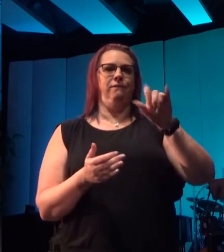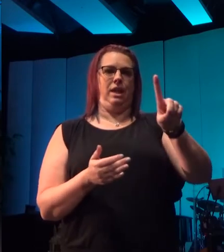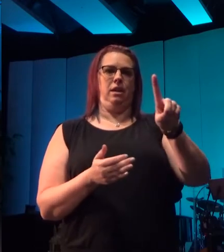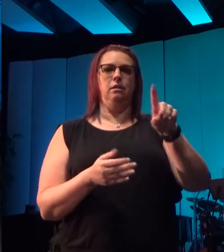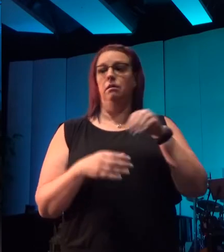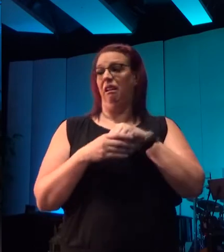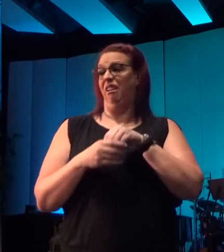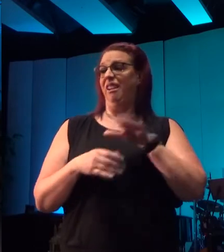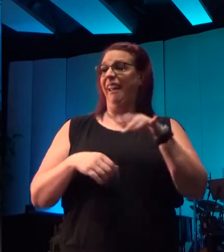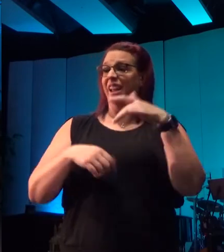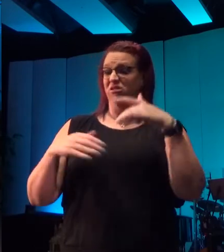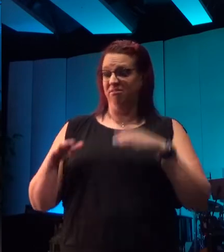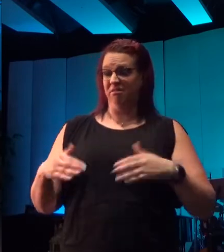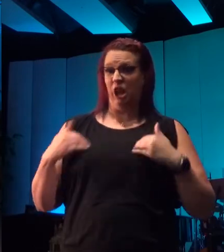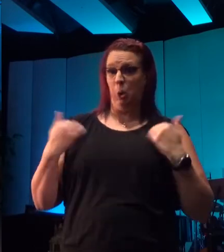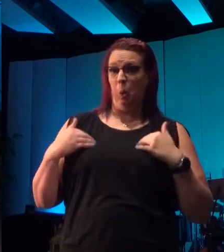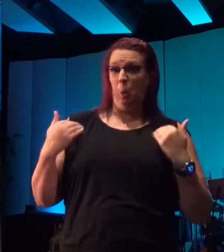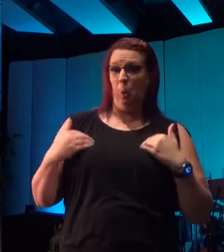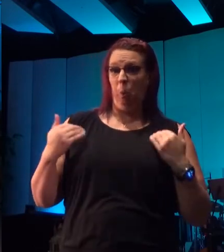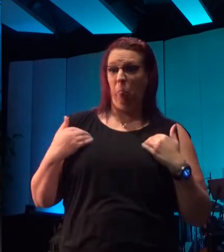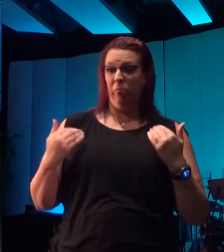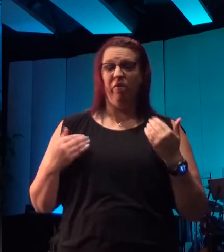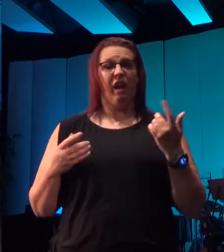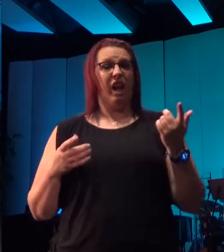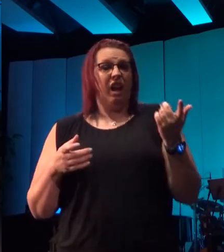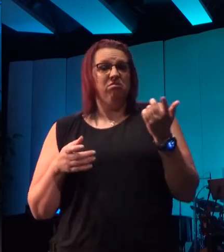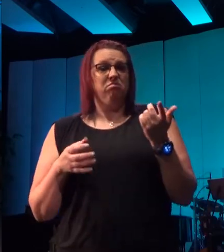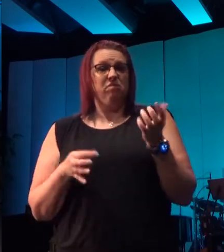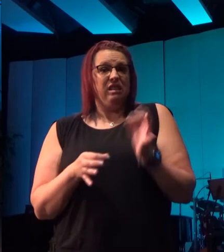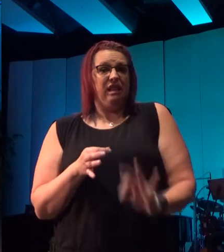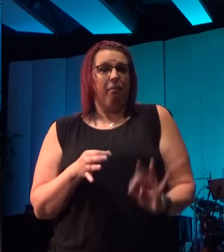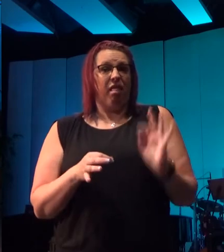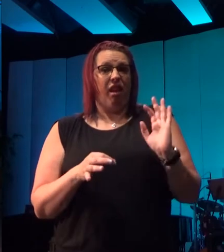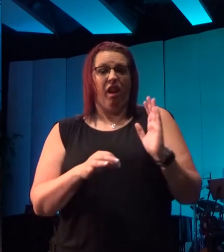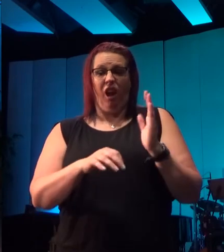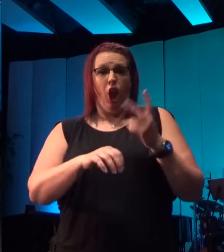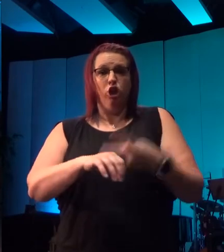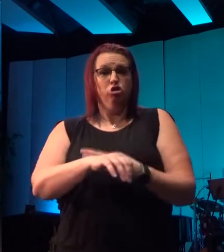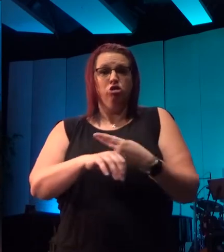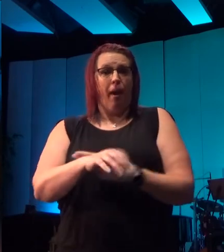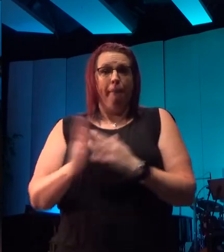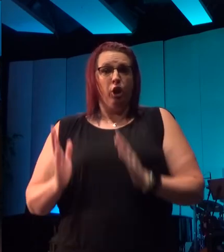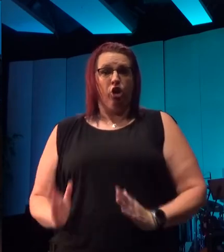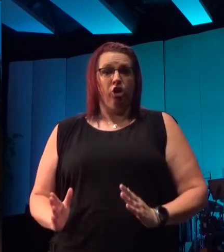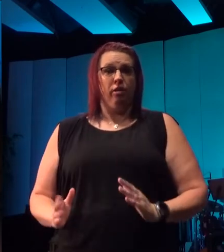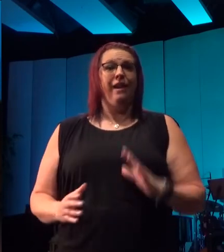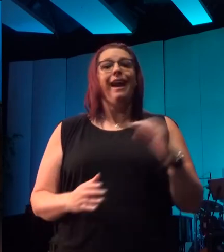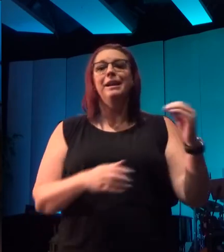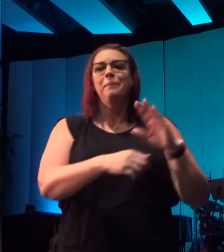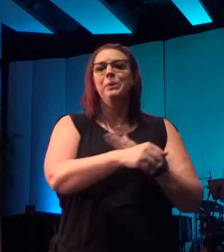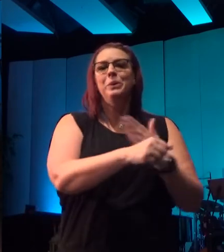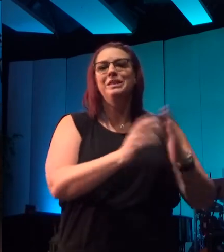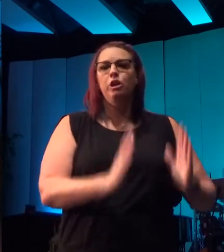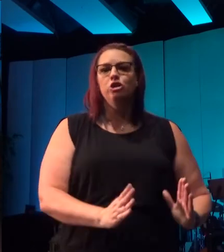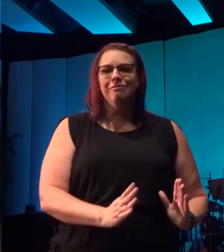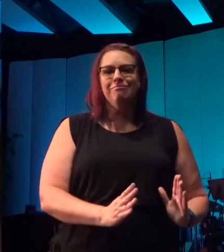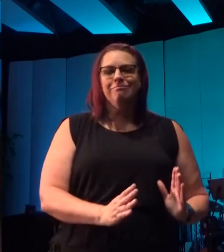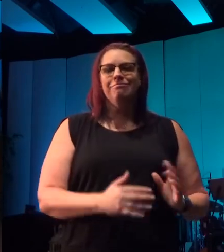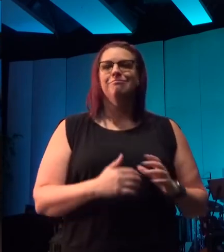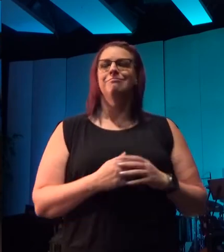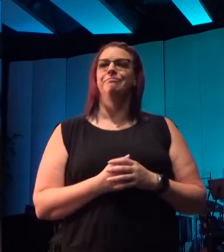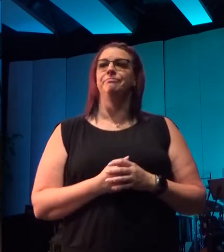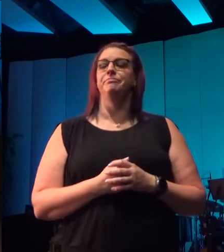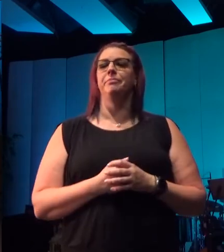early days, in his youth, David was a simple shepherd, and he was a musician. He was